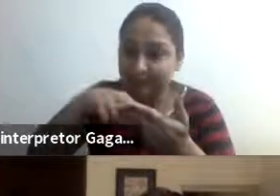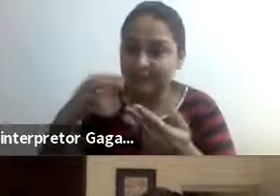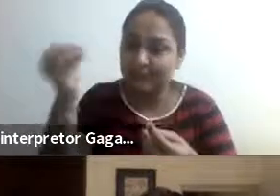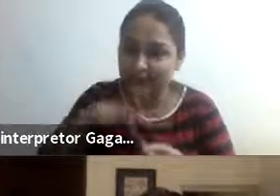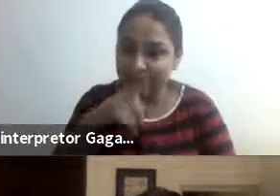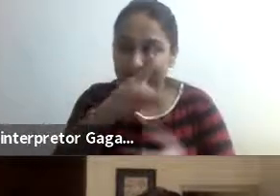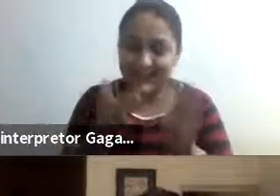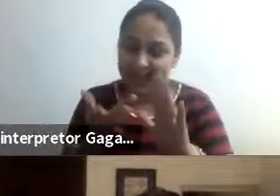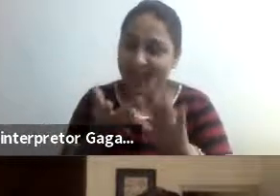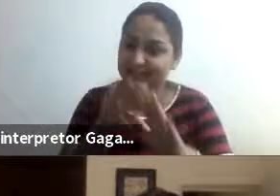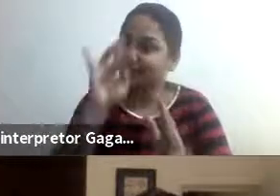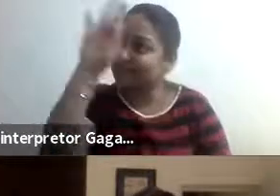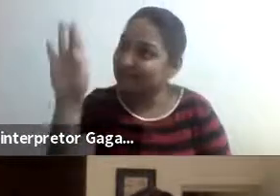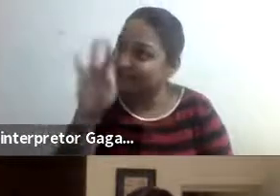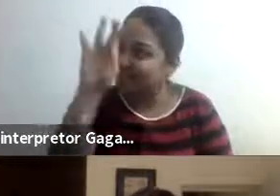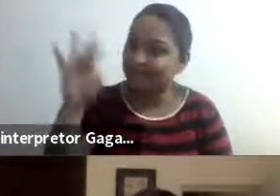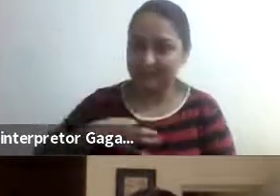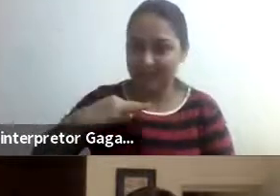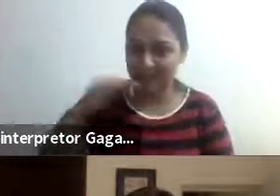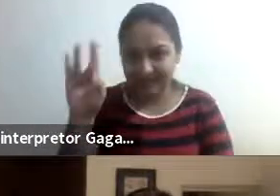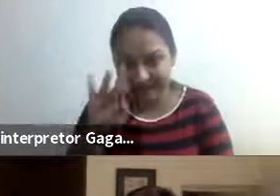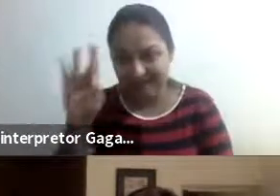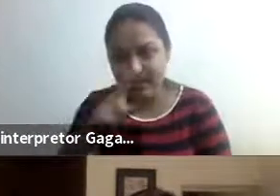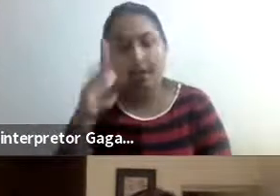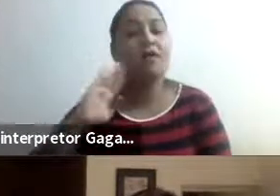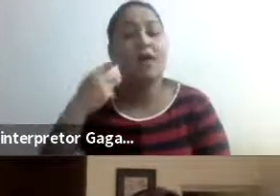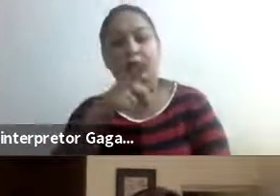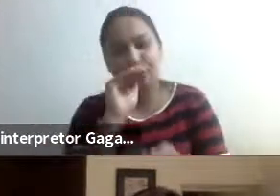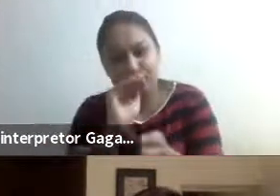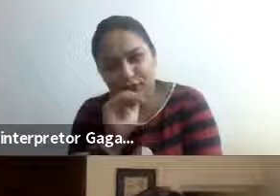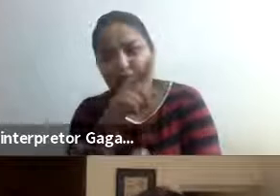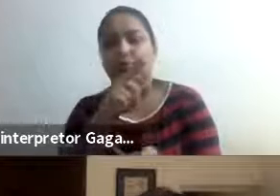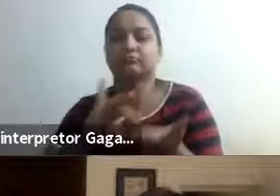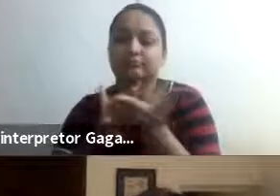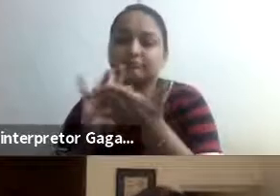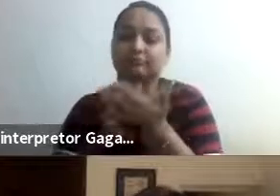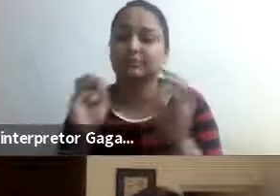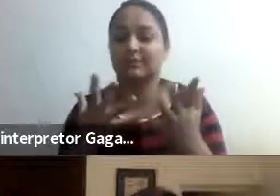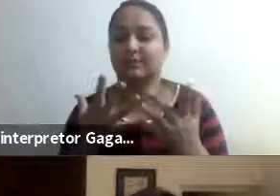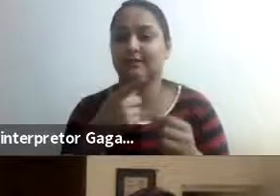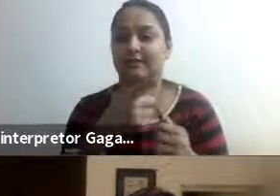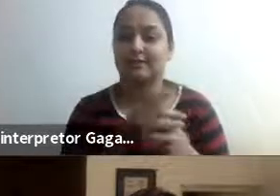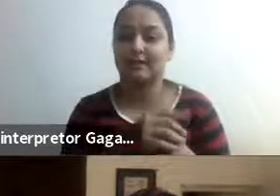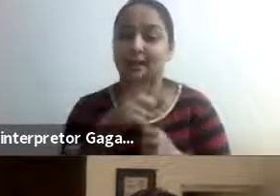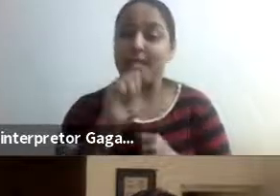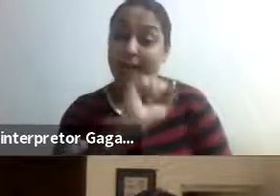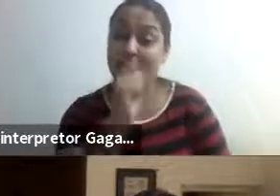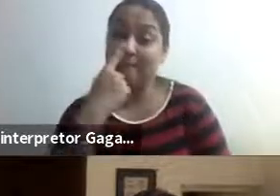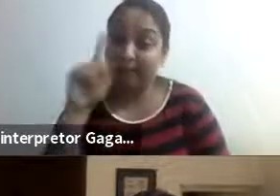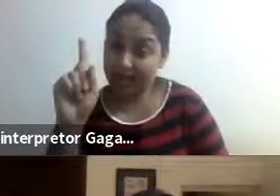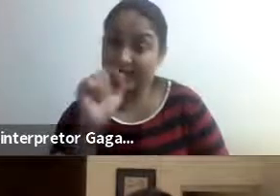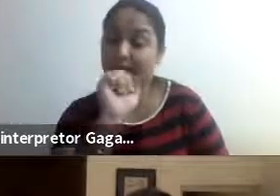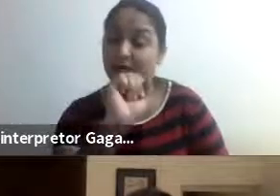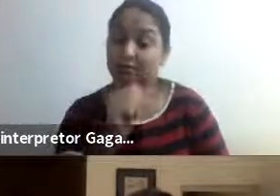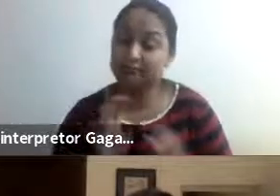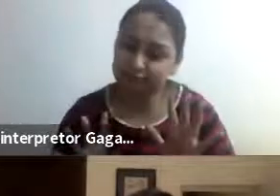or twigs wrapped in cloth, she would make drawings when she was a child. Her mother encouraged her, but it was always